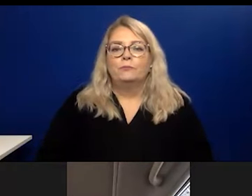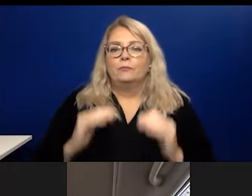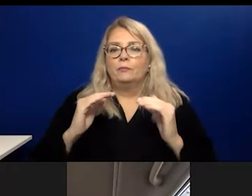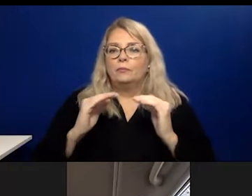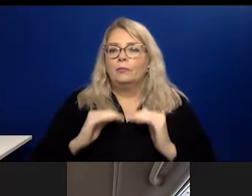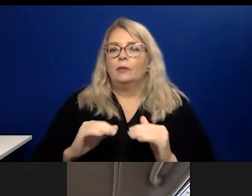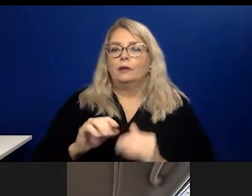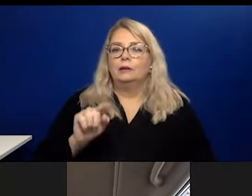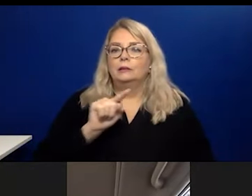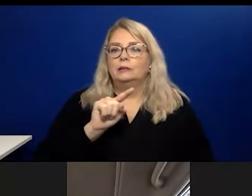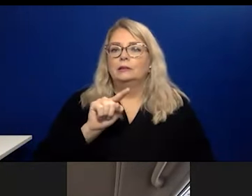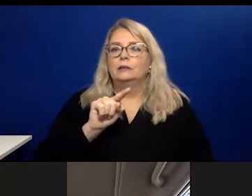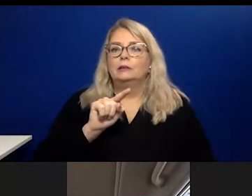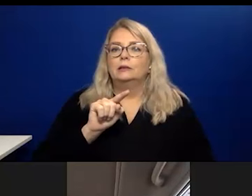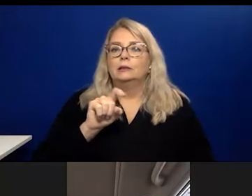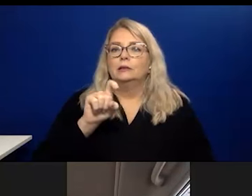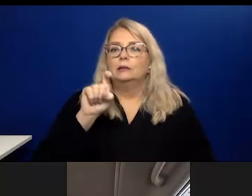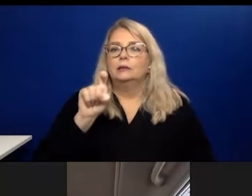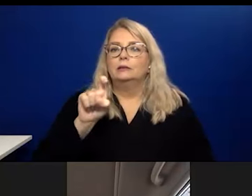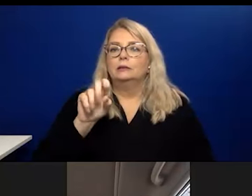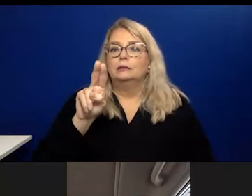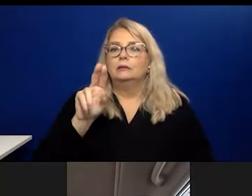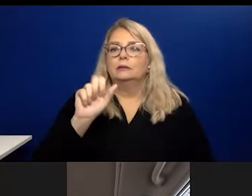Zanzu? Am I saying that correctly?